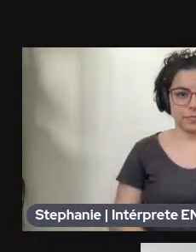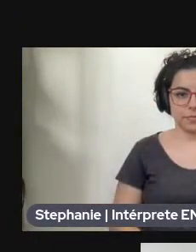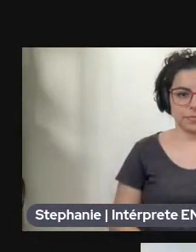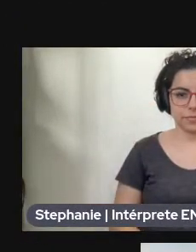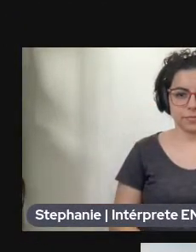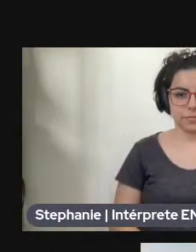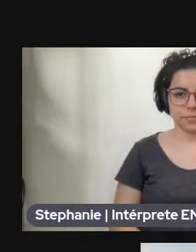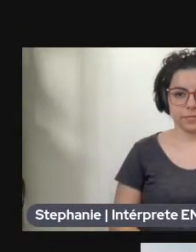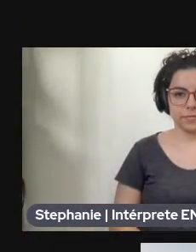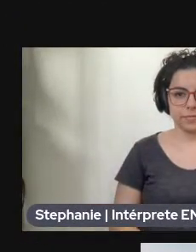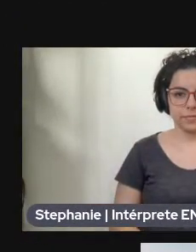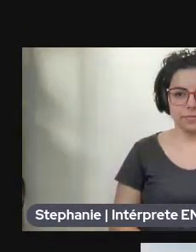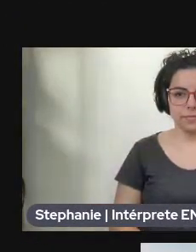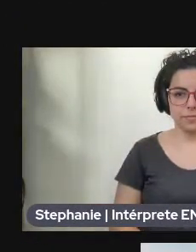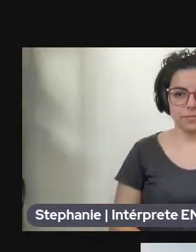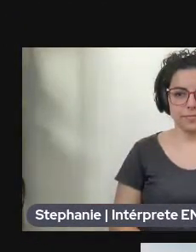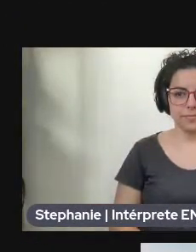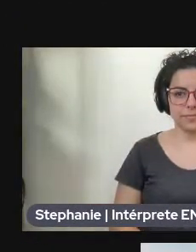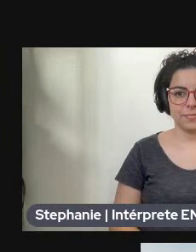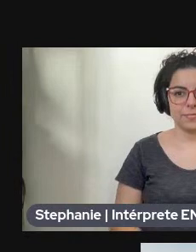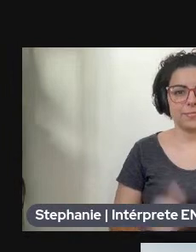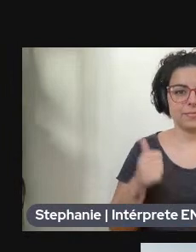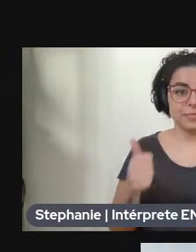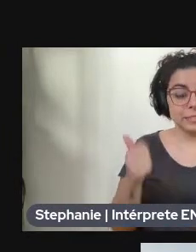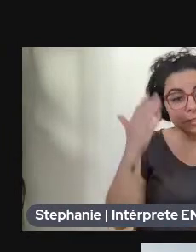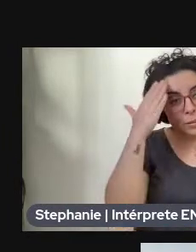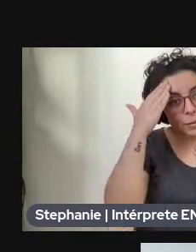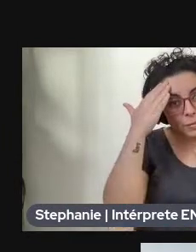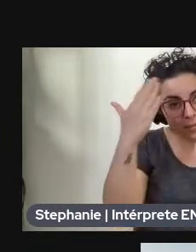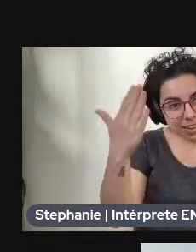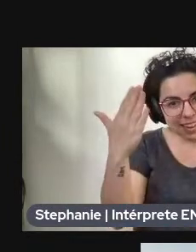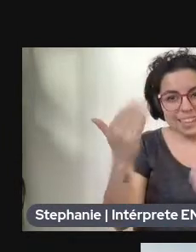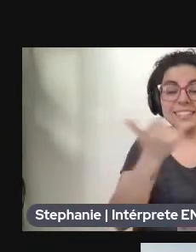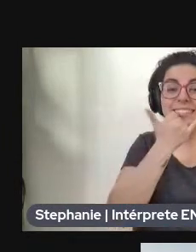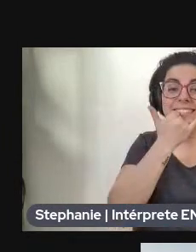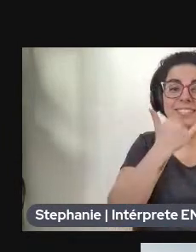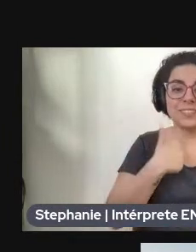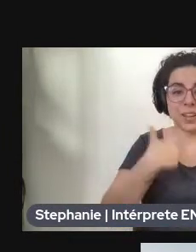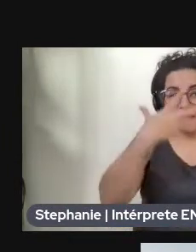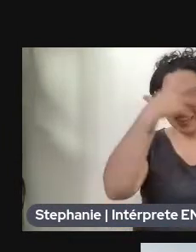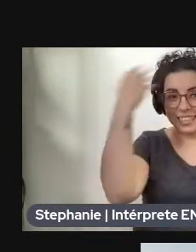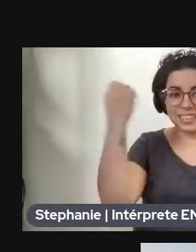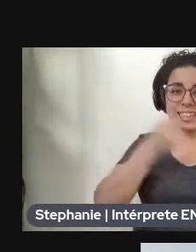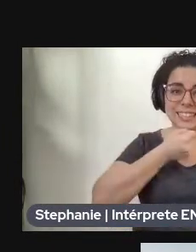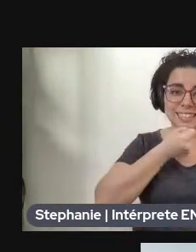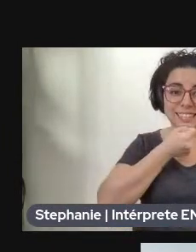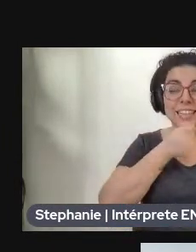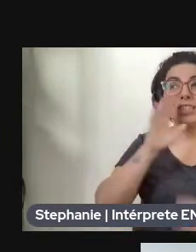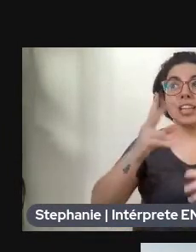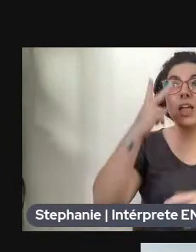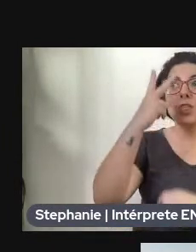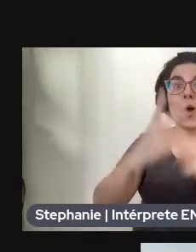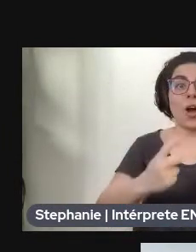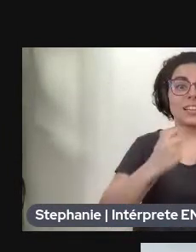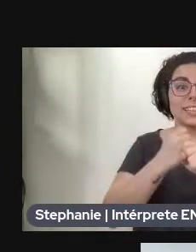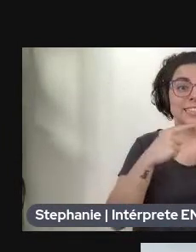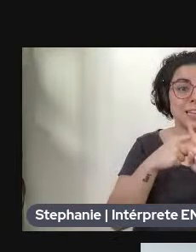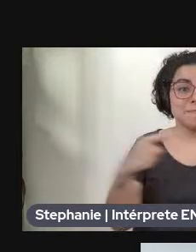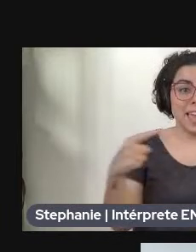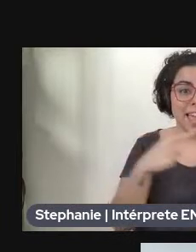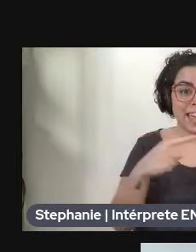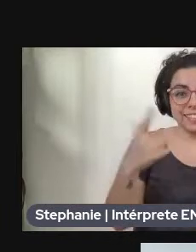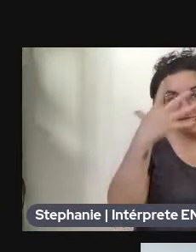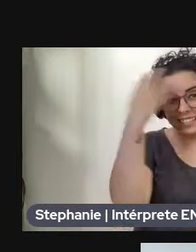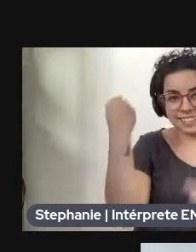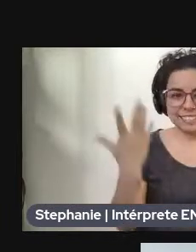Não ouço. Thank you so much. Oh, I forgot. After 2 years and a half, thank you so